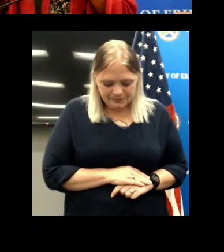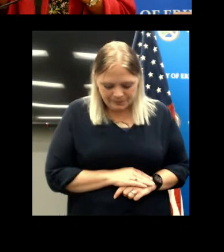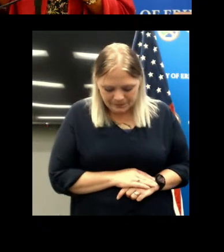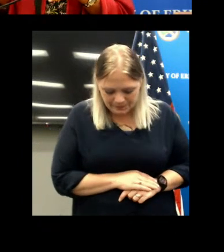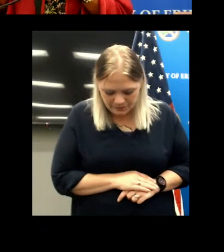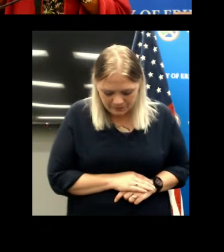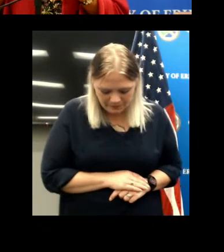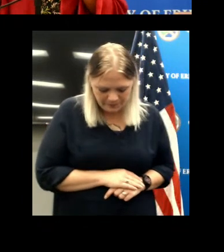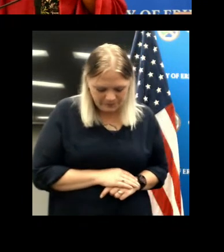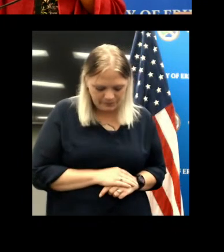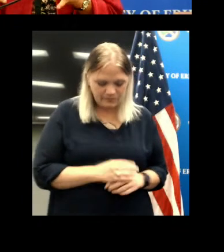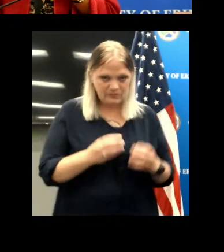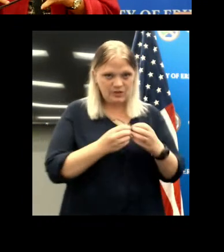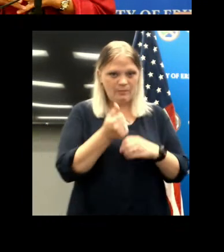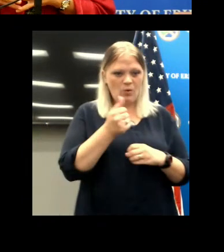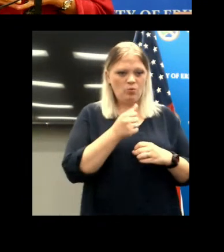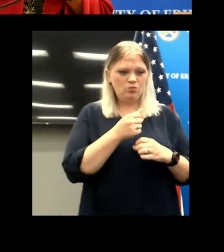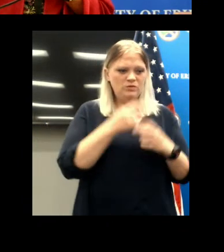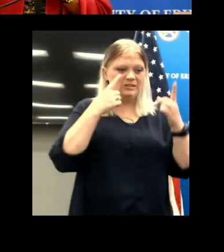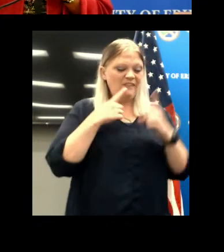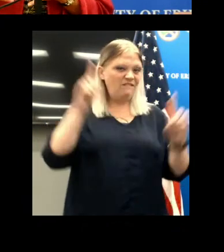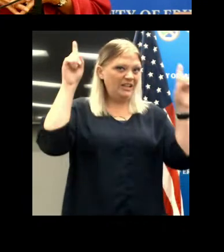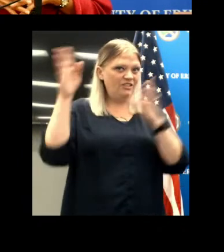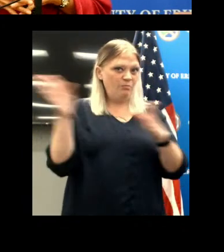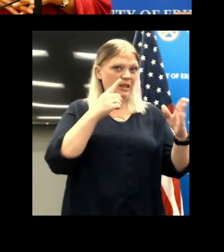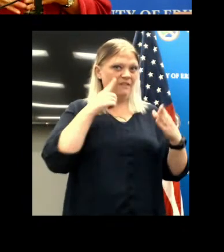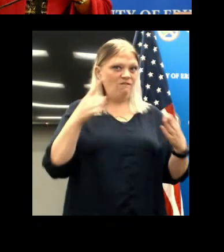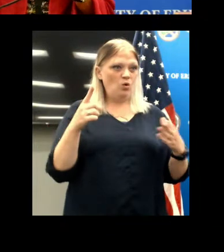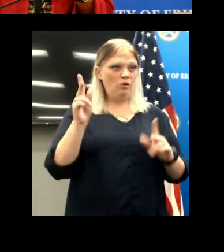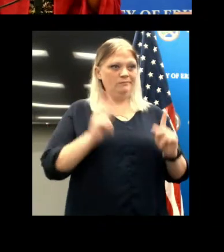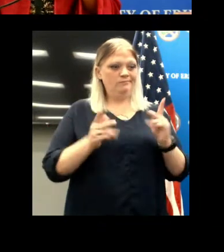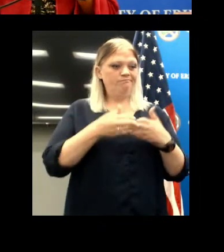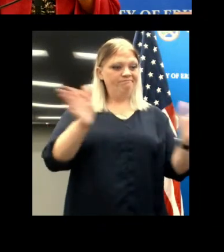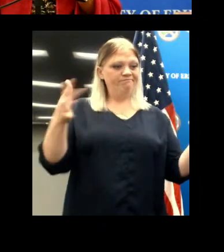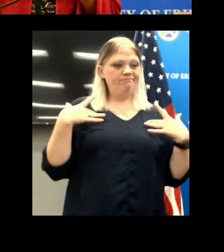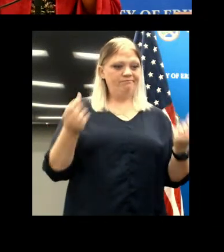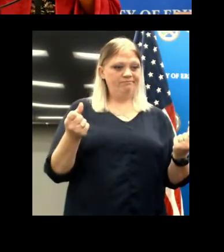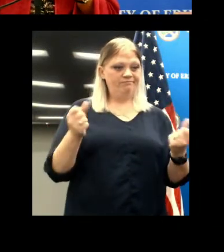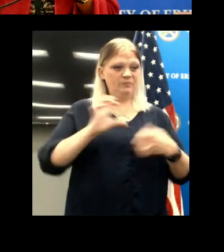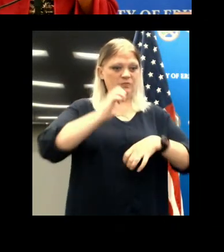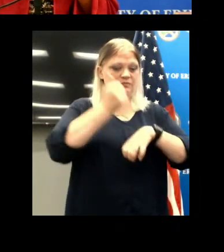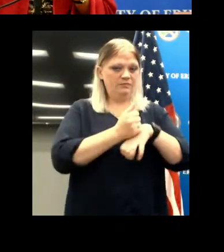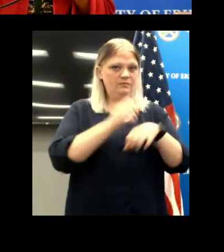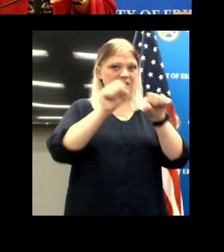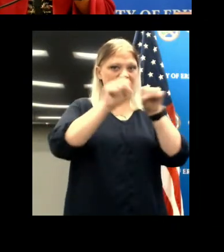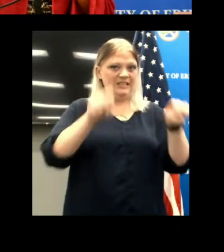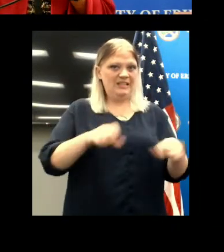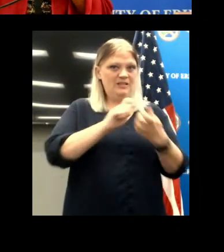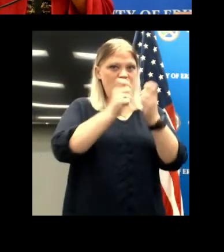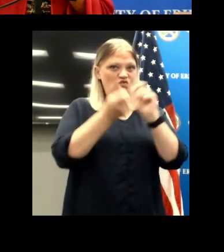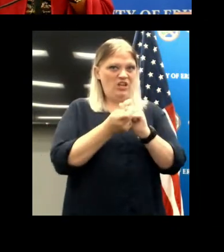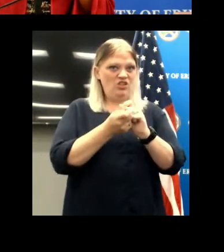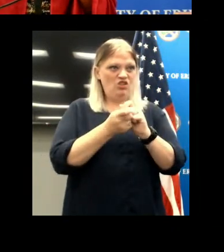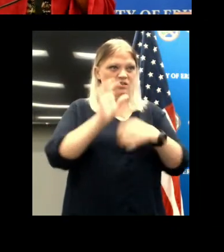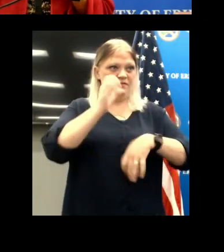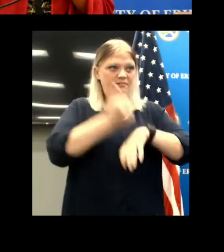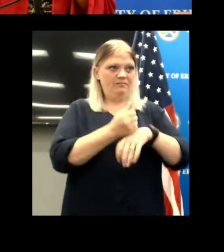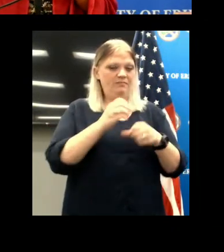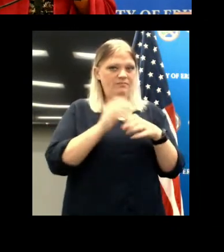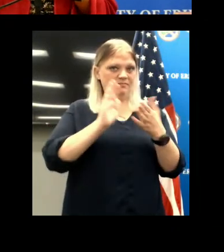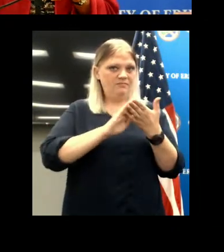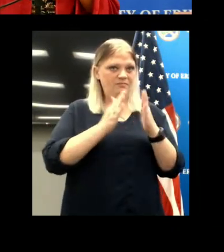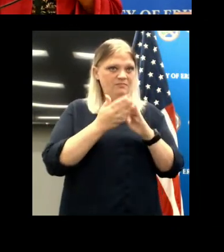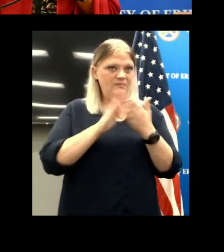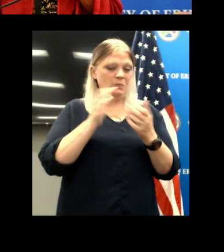most strategic plan, the most effective plan for public health is to put systems changes in place in the community to make